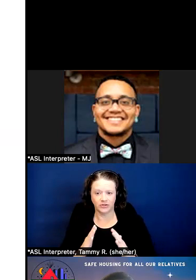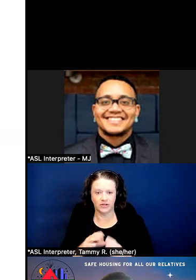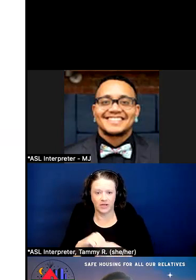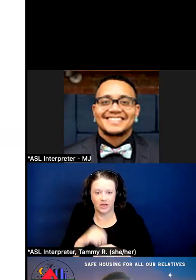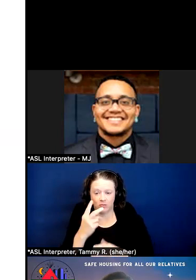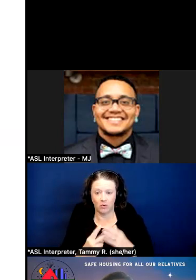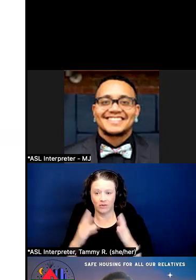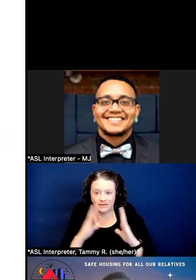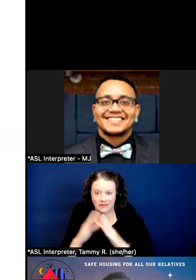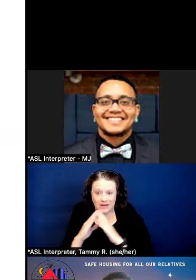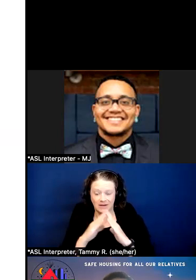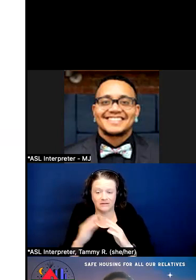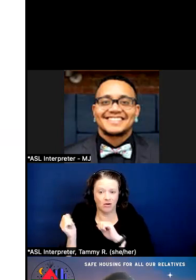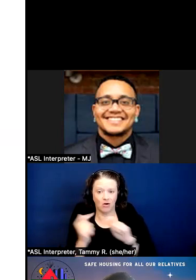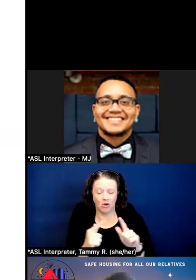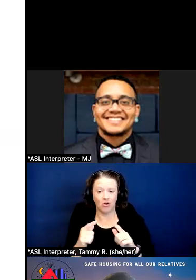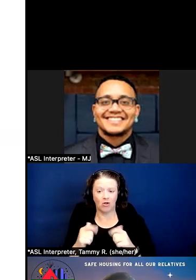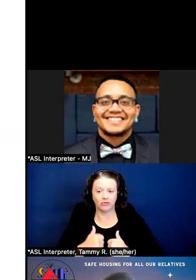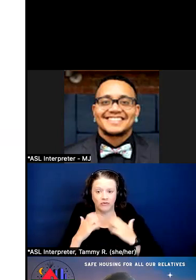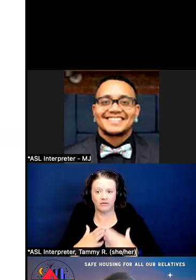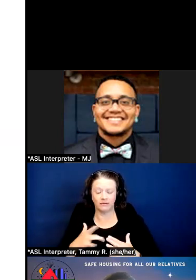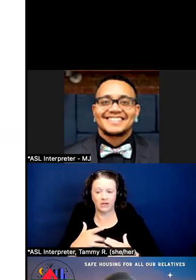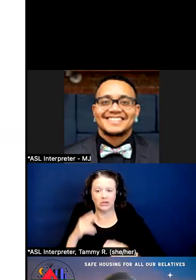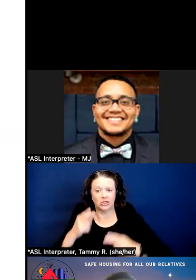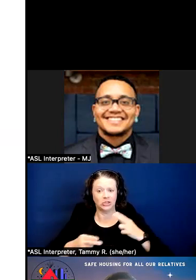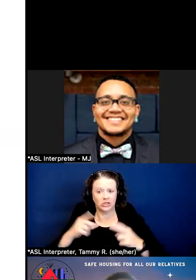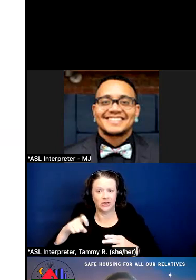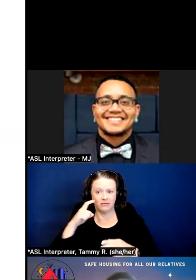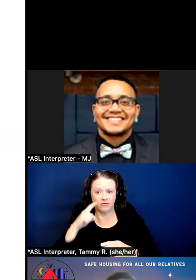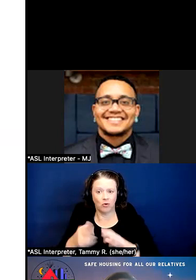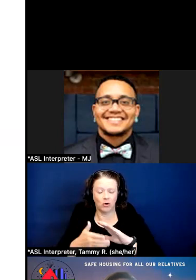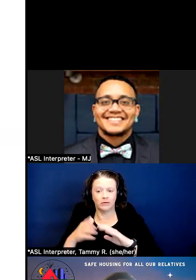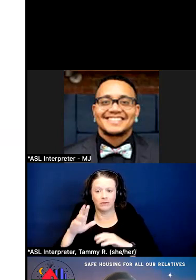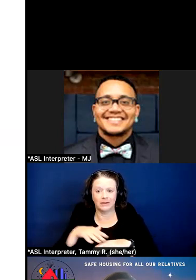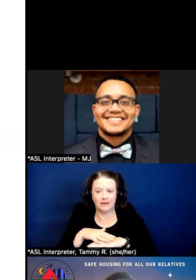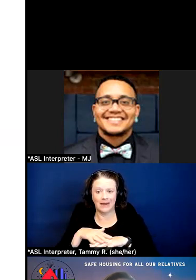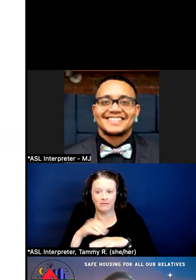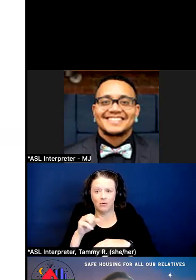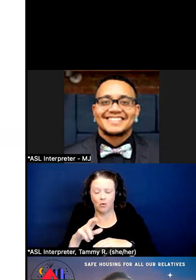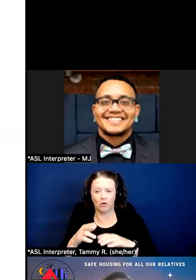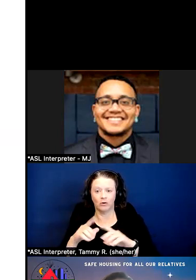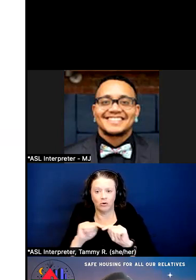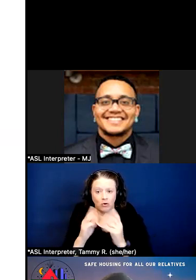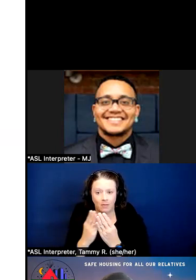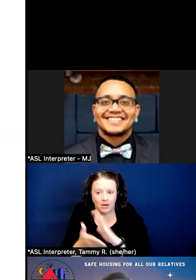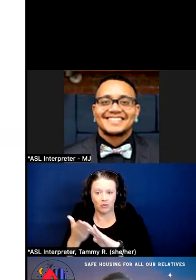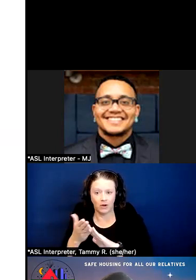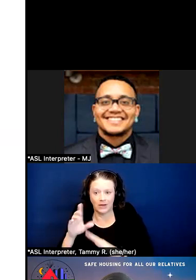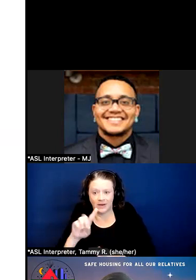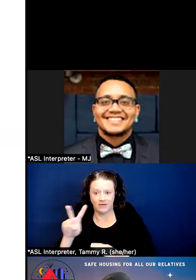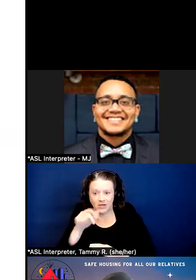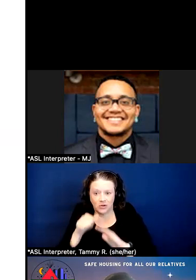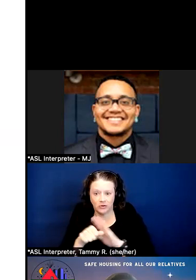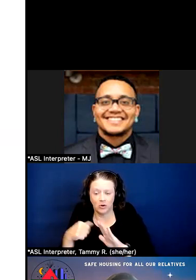all survivors reported a disparate and urgent need for Native or tribally run domestic violence shelters. We heard that